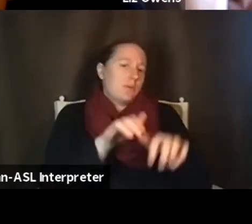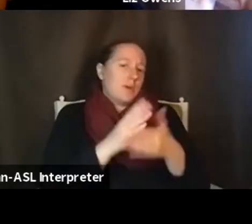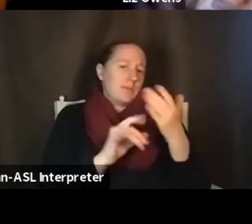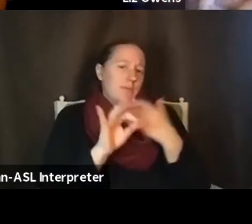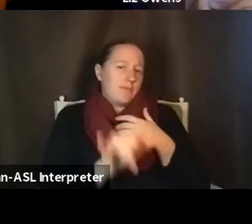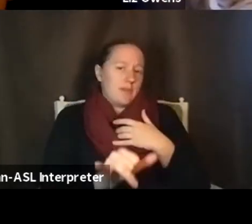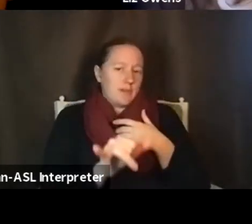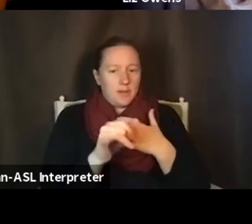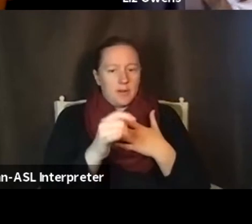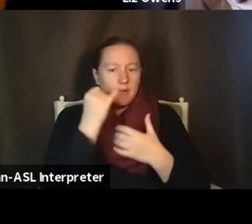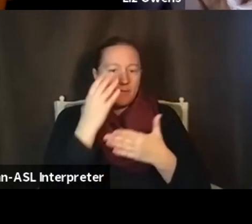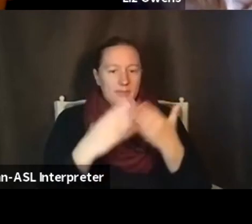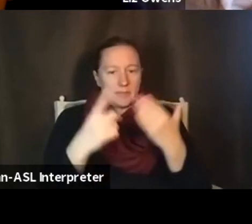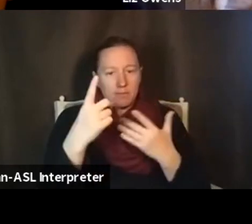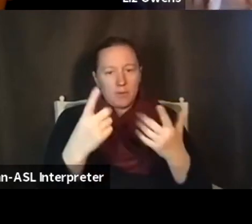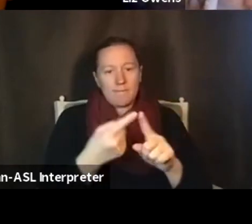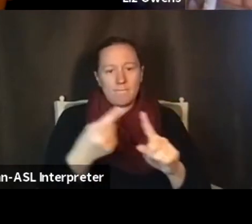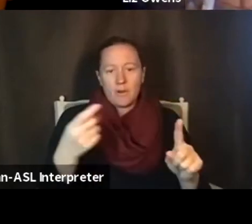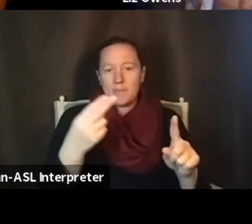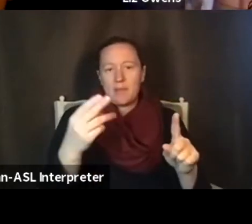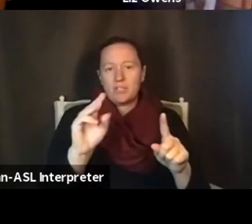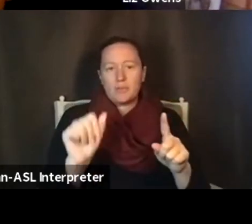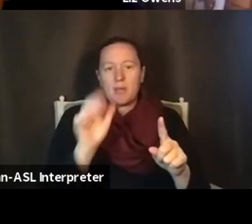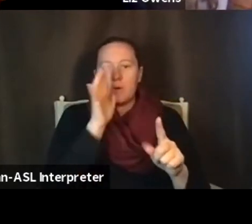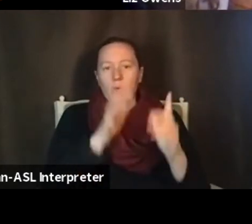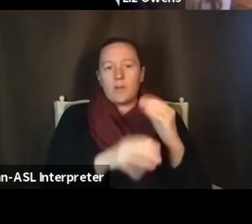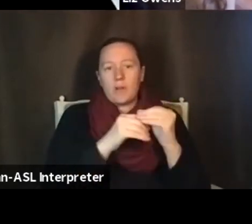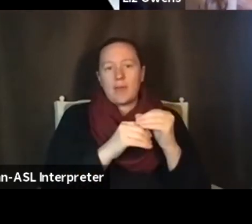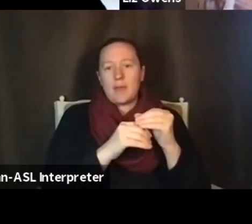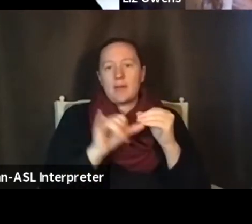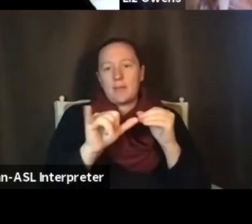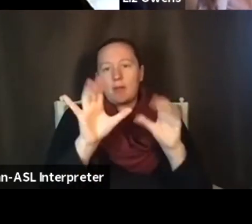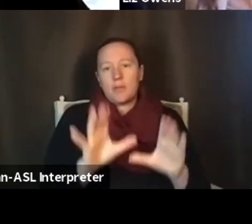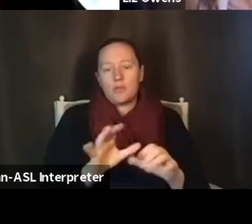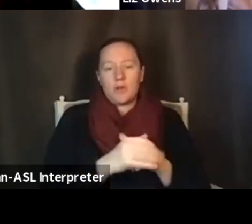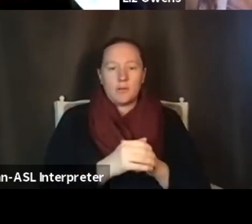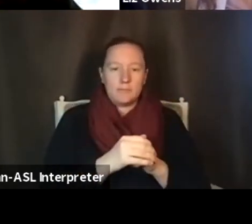If someone from the HMA team can maybe add a few of those points, that'd be great.